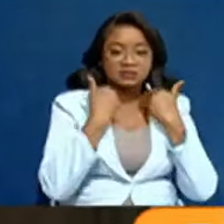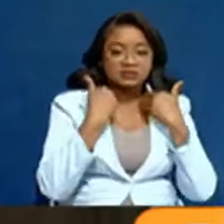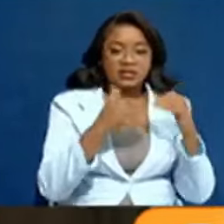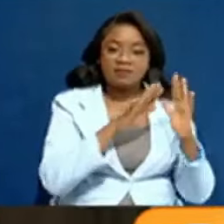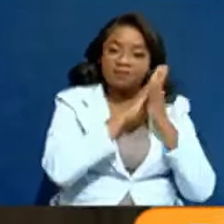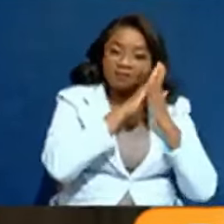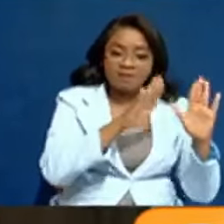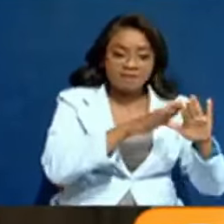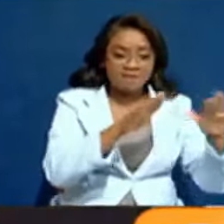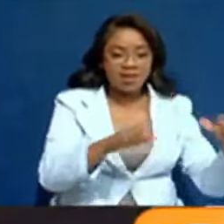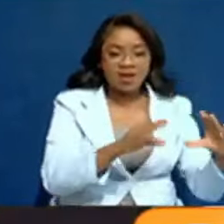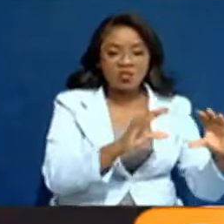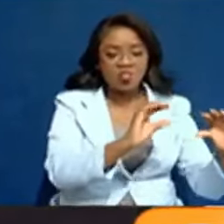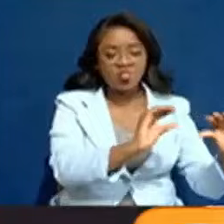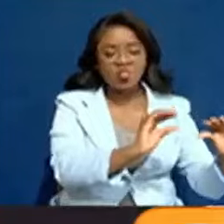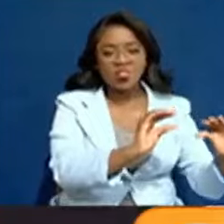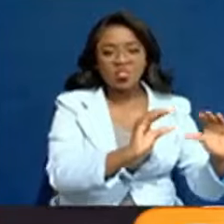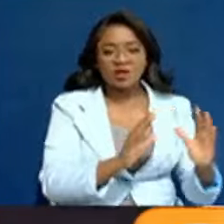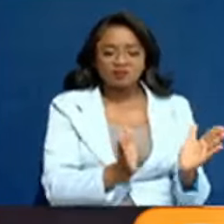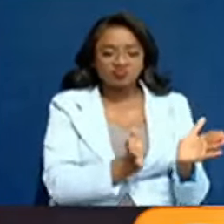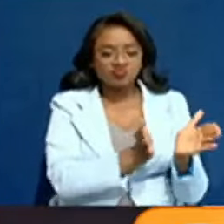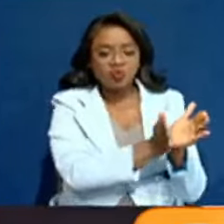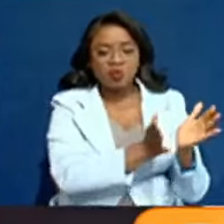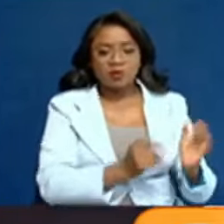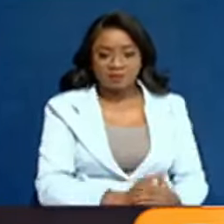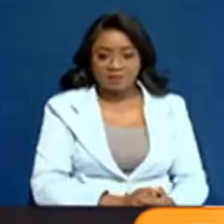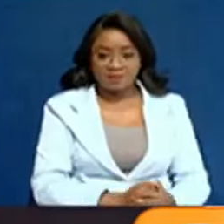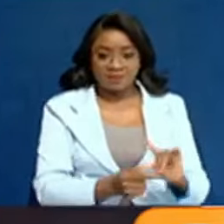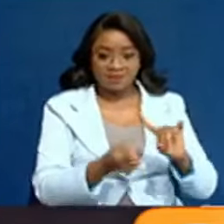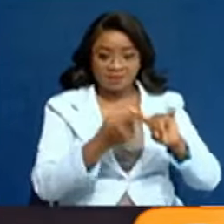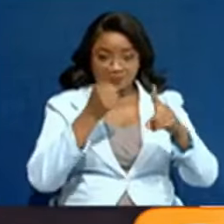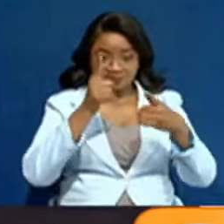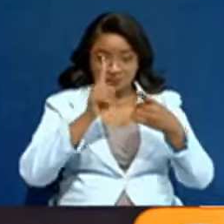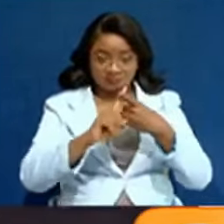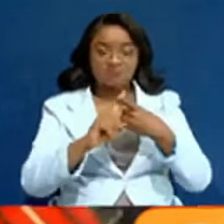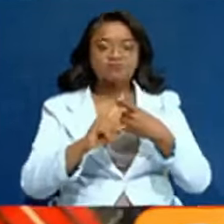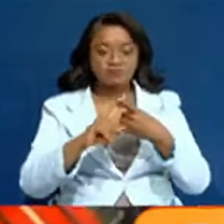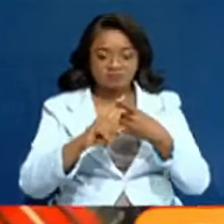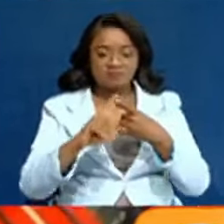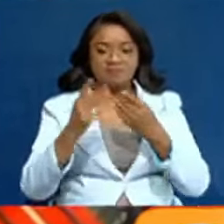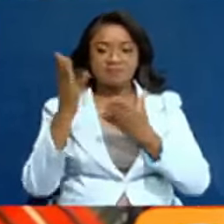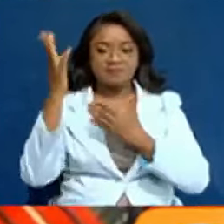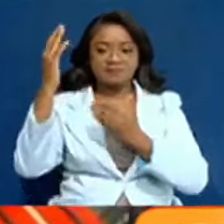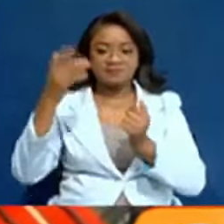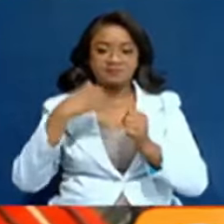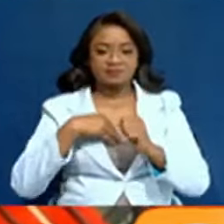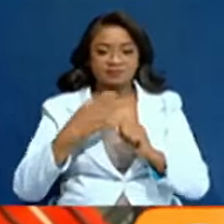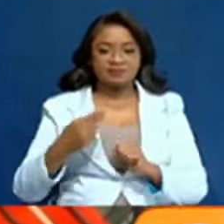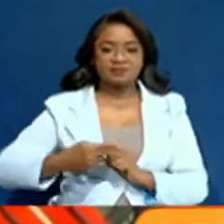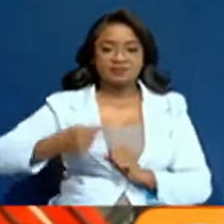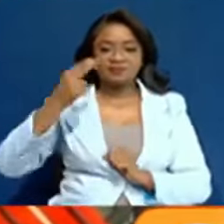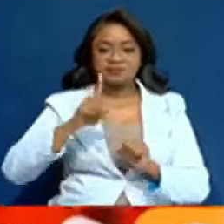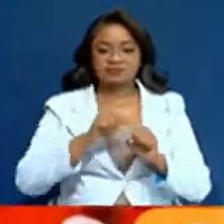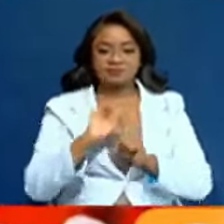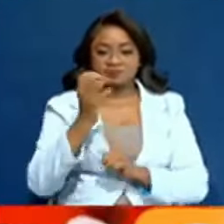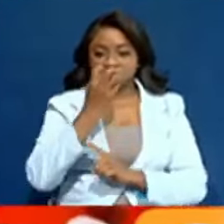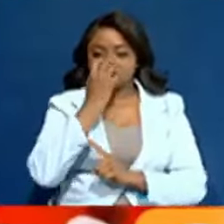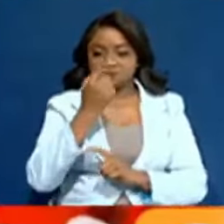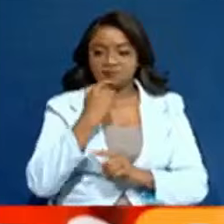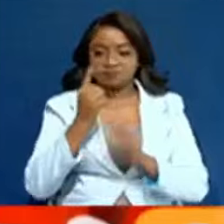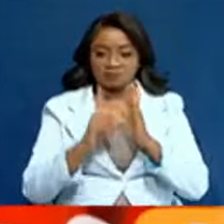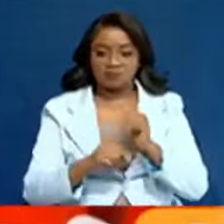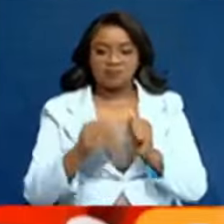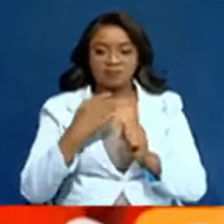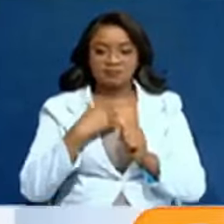bed, you know? Standards and expectations have been set very high. President Ruto says a sports policy framework is